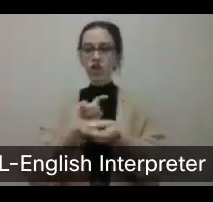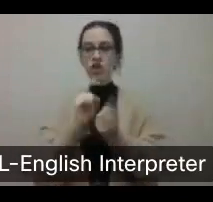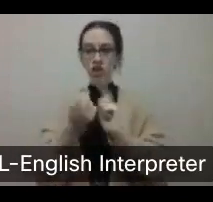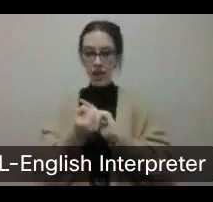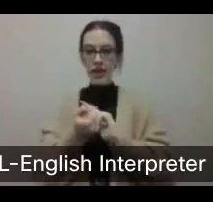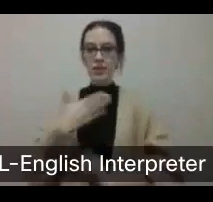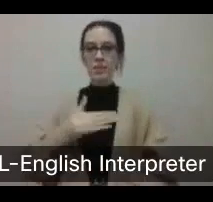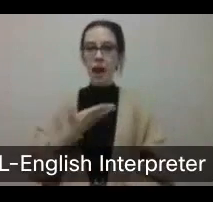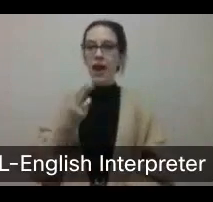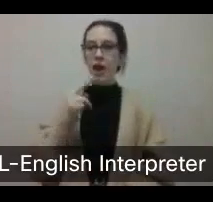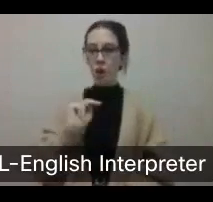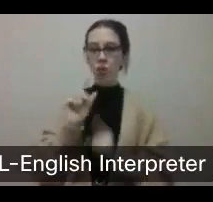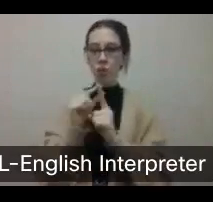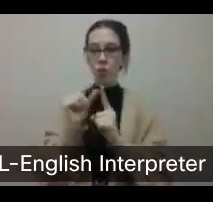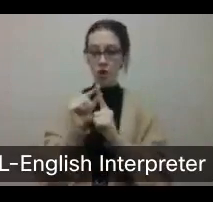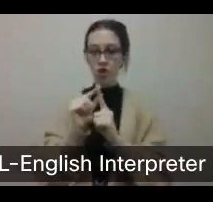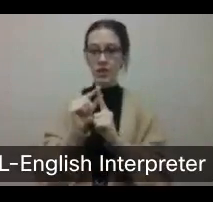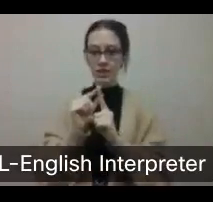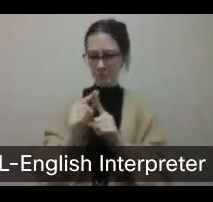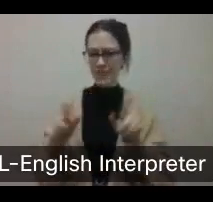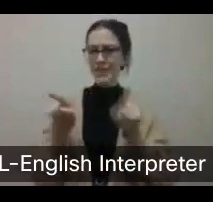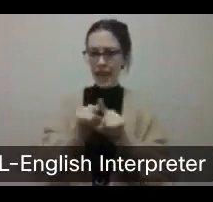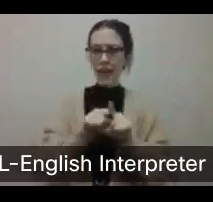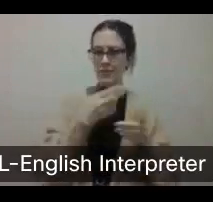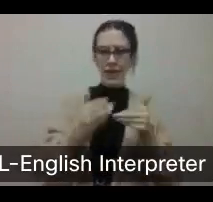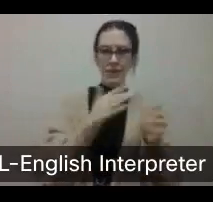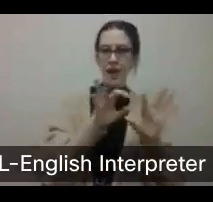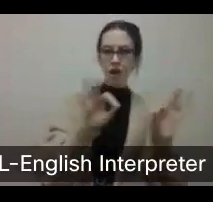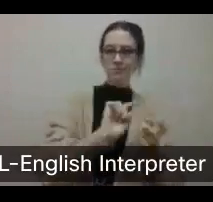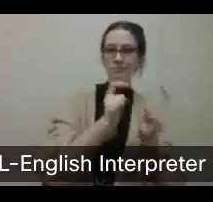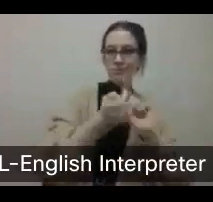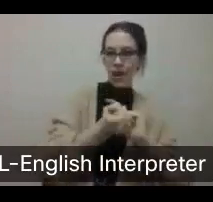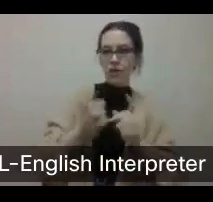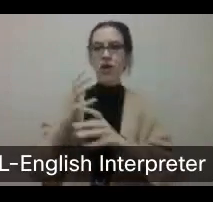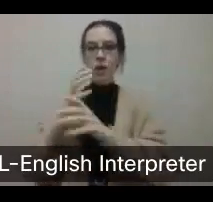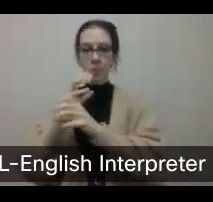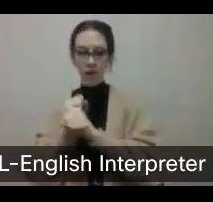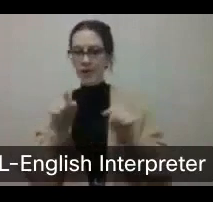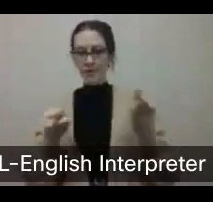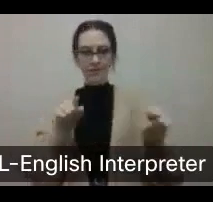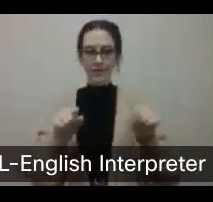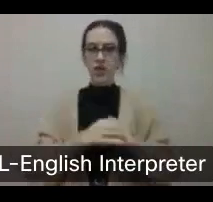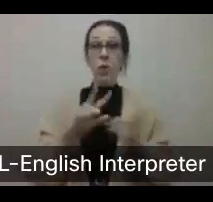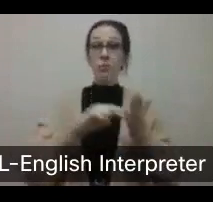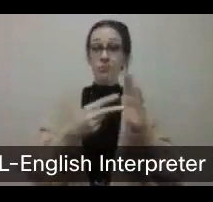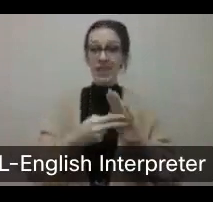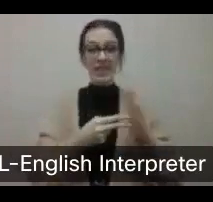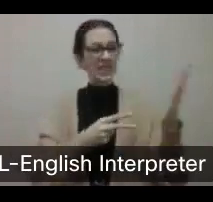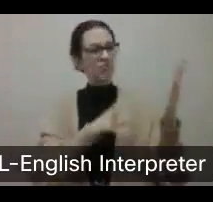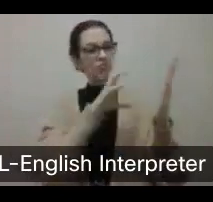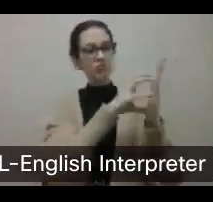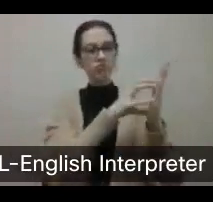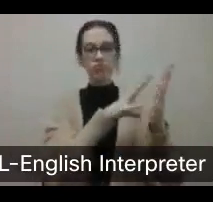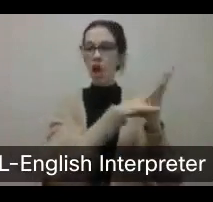they cannot take chunks of text from the original source and put it into their own writing, or they cannot basically copy the sentence